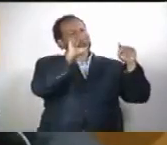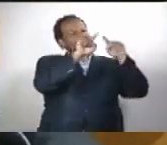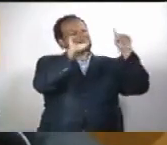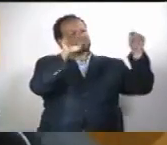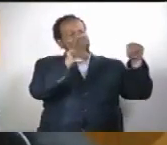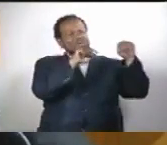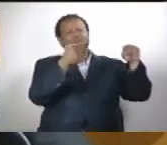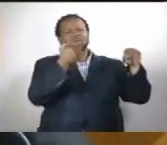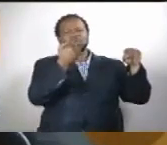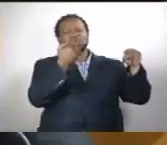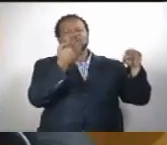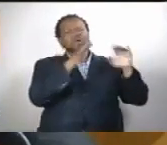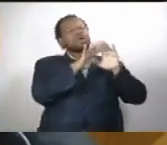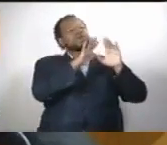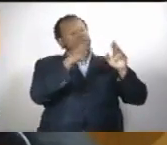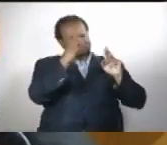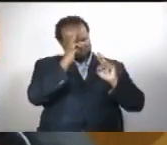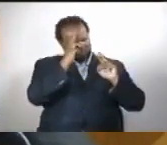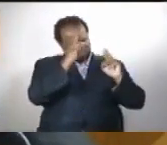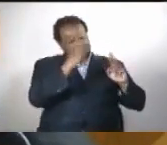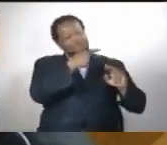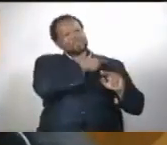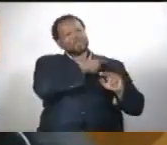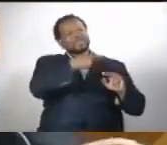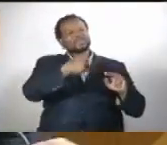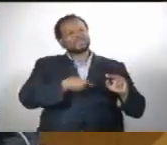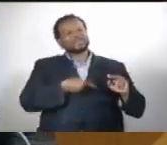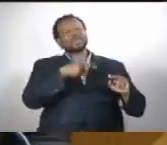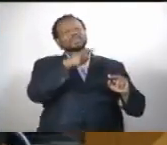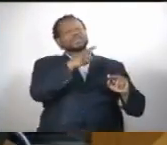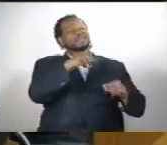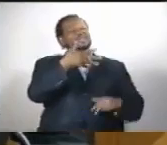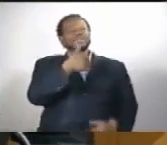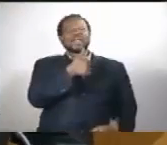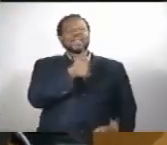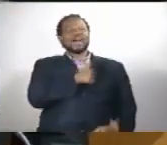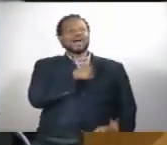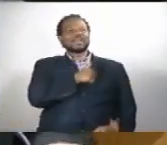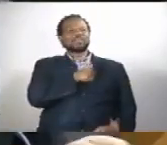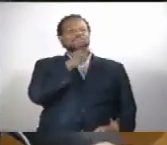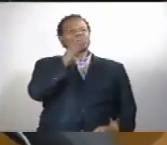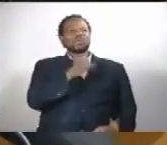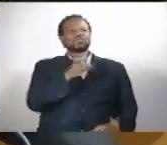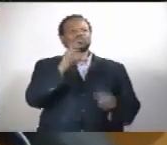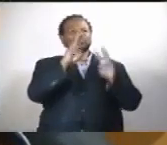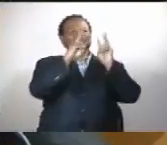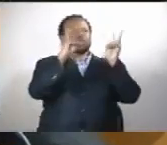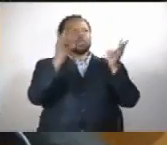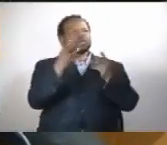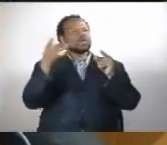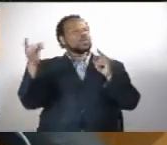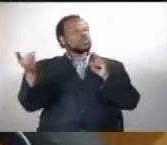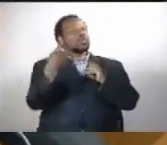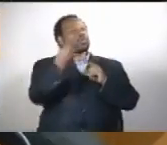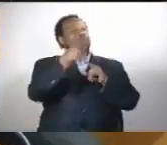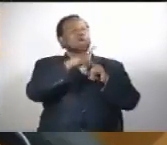this? The Honourable President is the owner of this. He must be the luckiest man in the world. Not only did he win the lottery of a